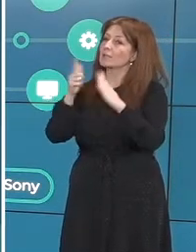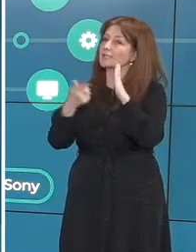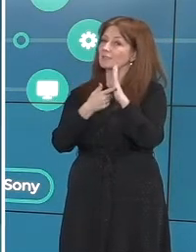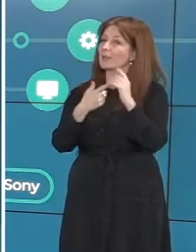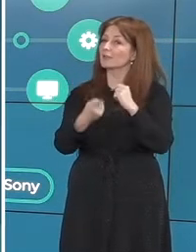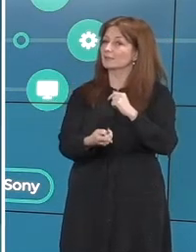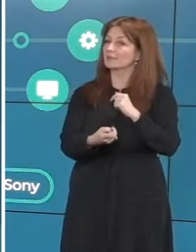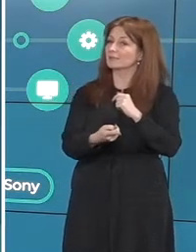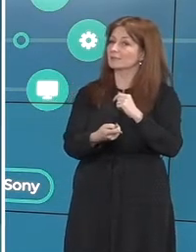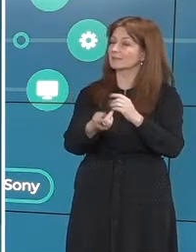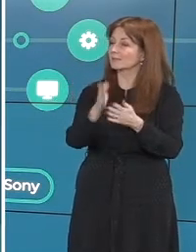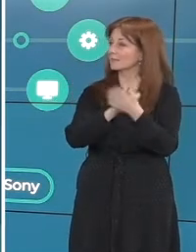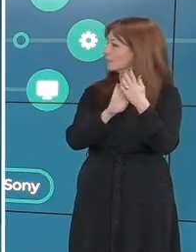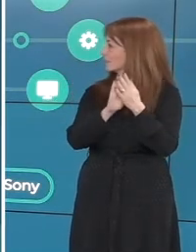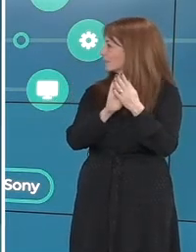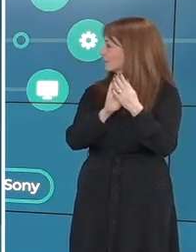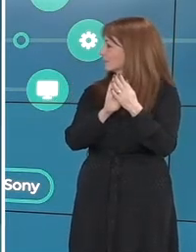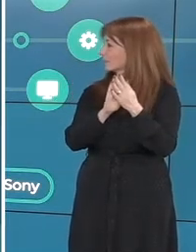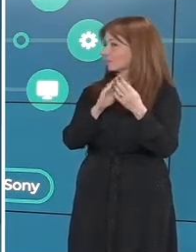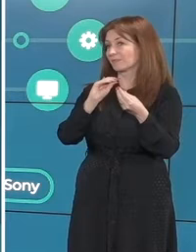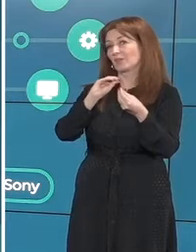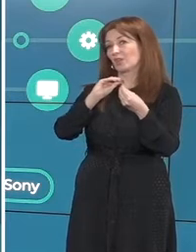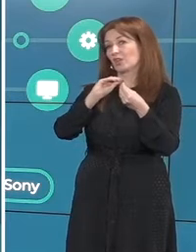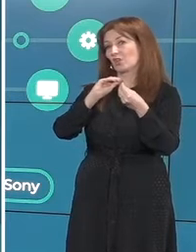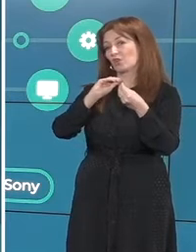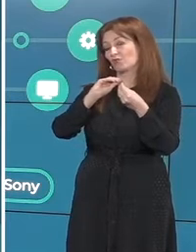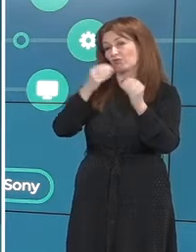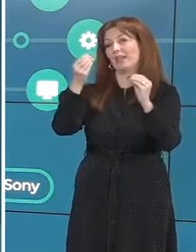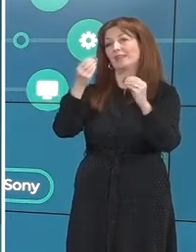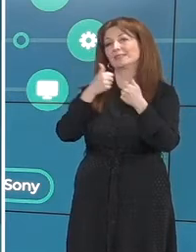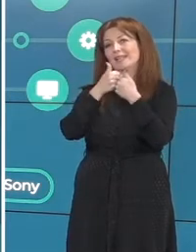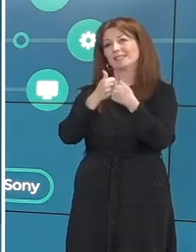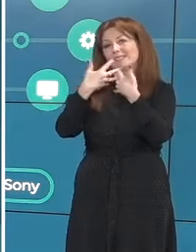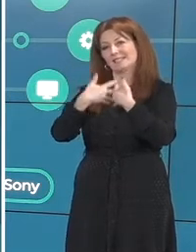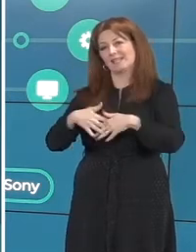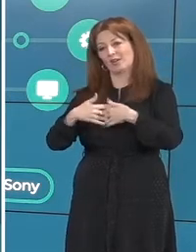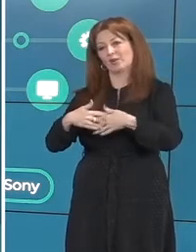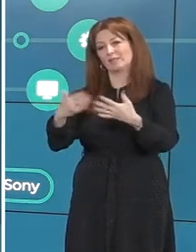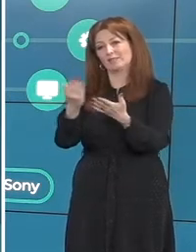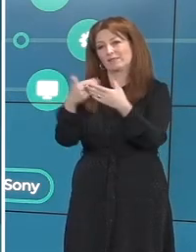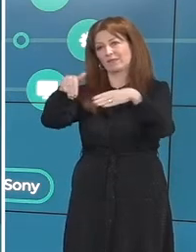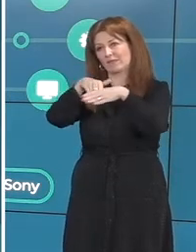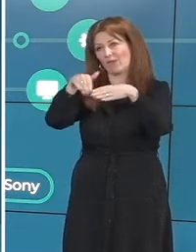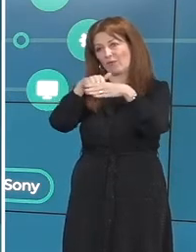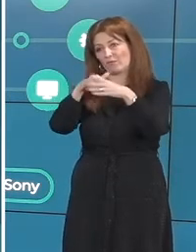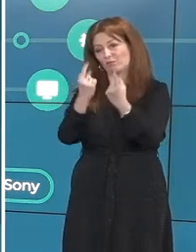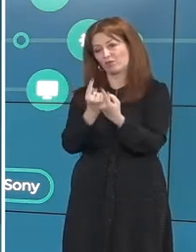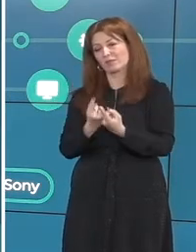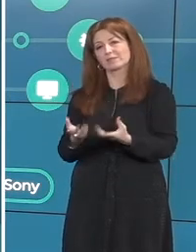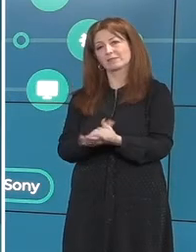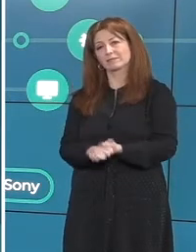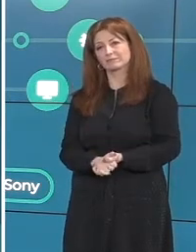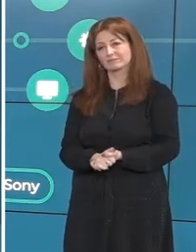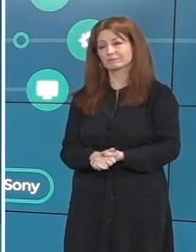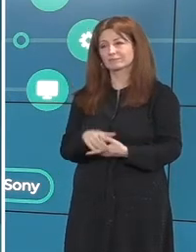about us without us. Creates the assistive technologies that get built into our products. But